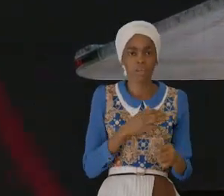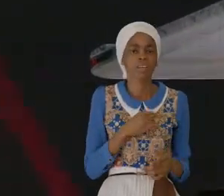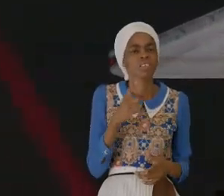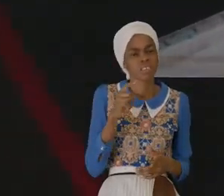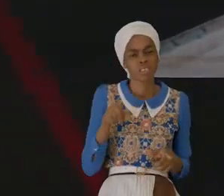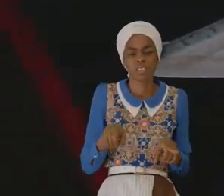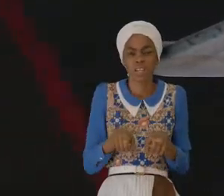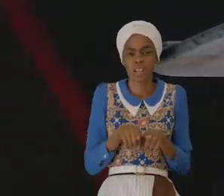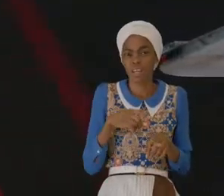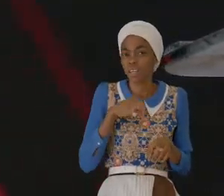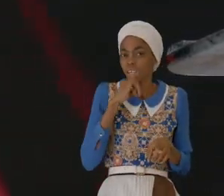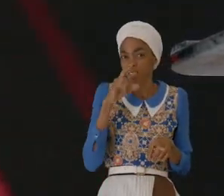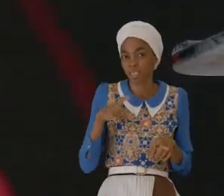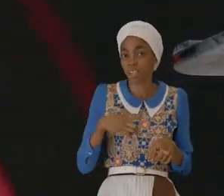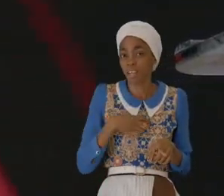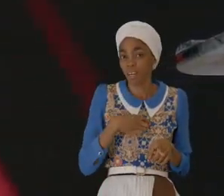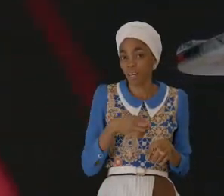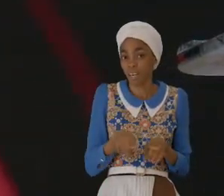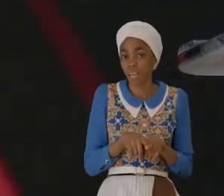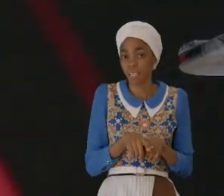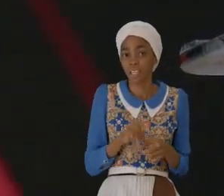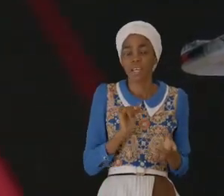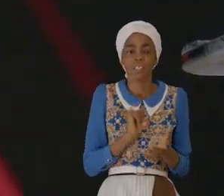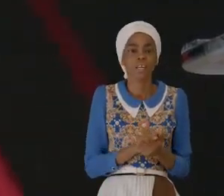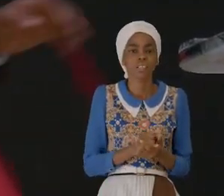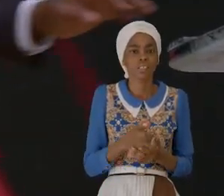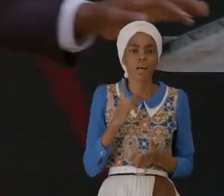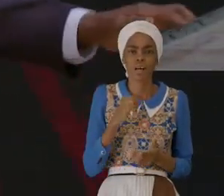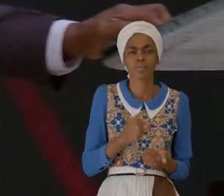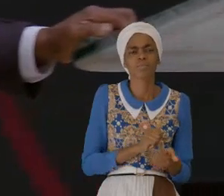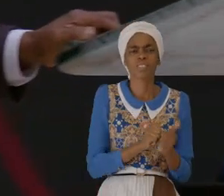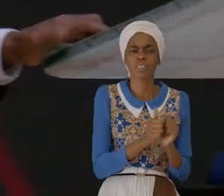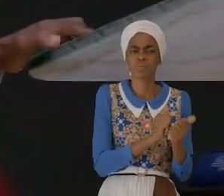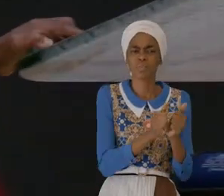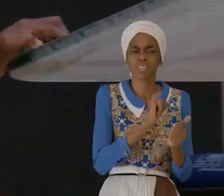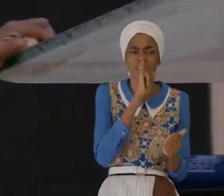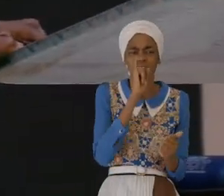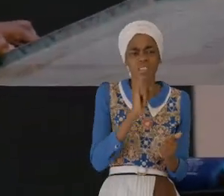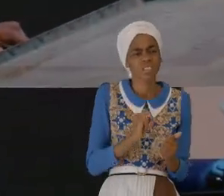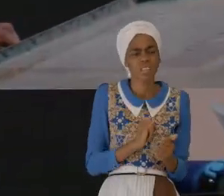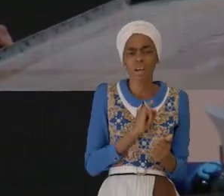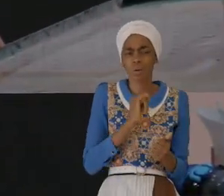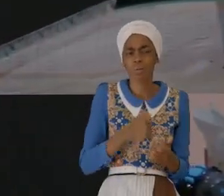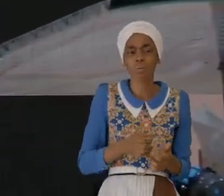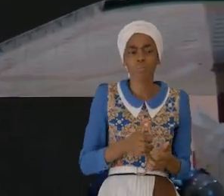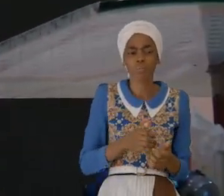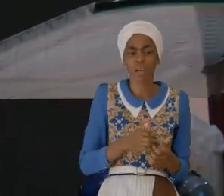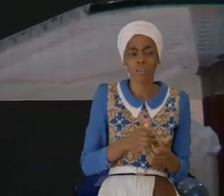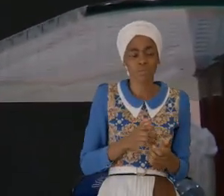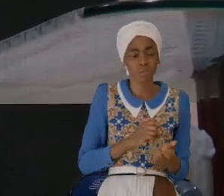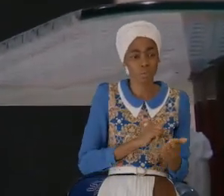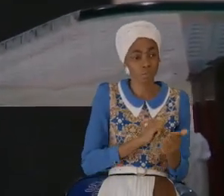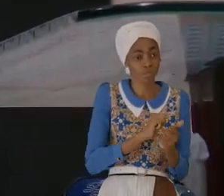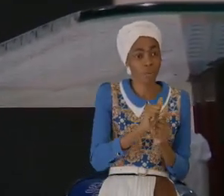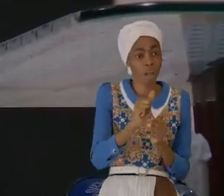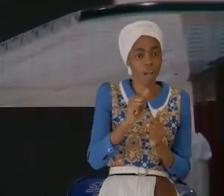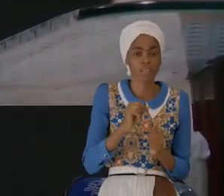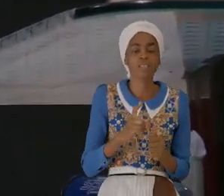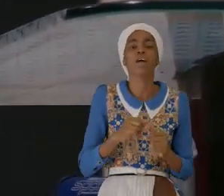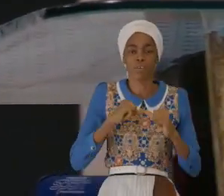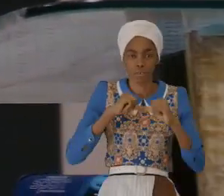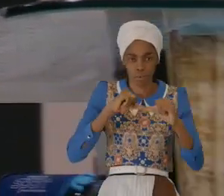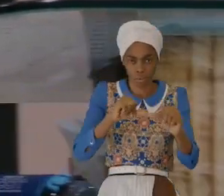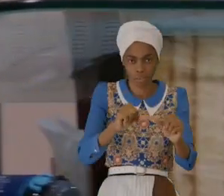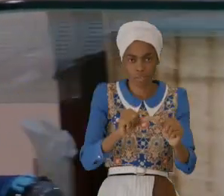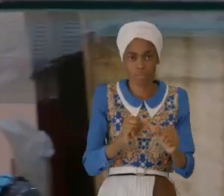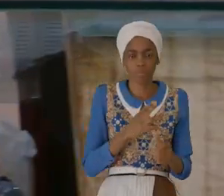like the race is longer than you thought. Keep on running with patience. It says